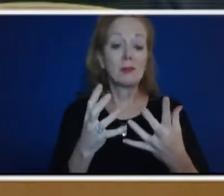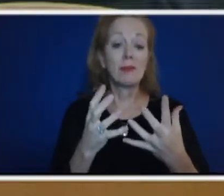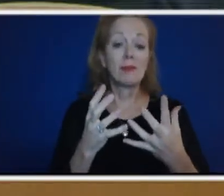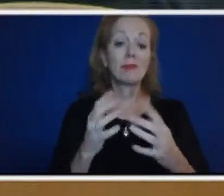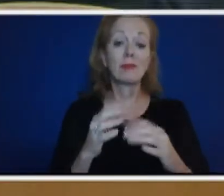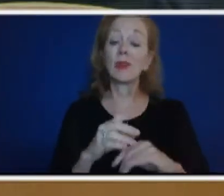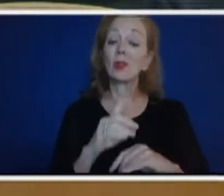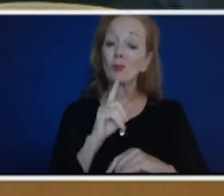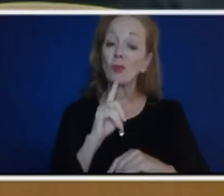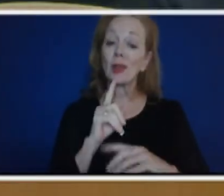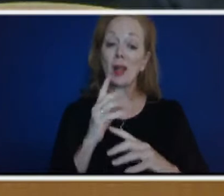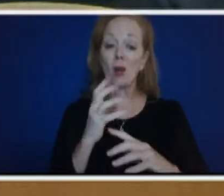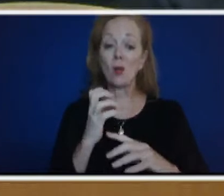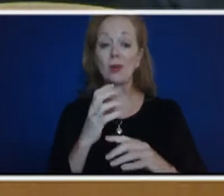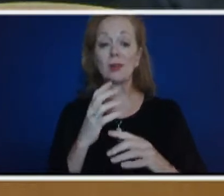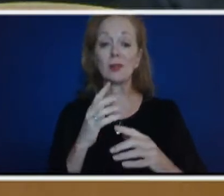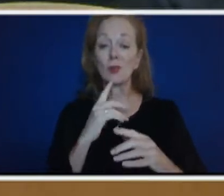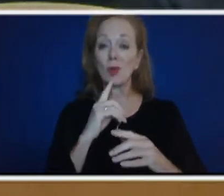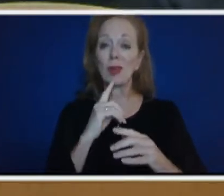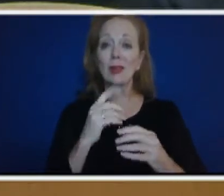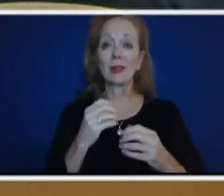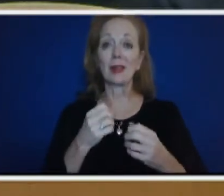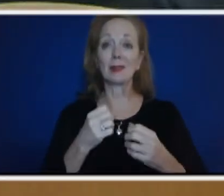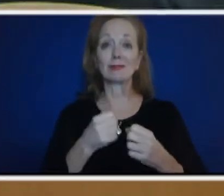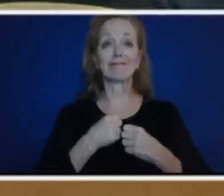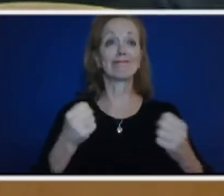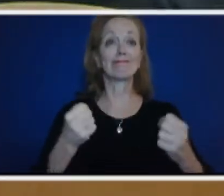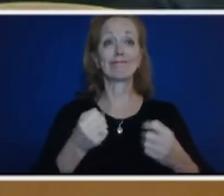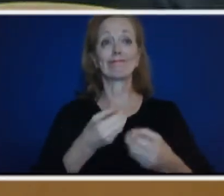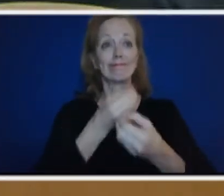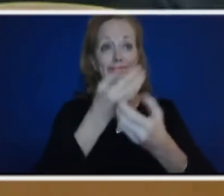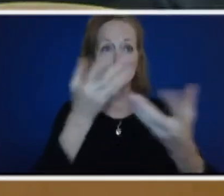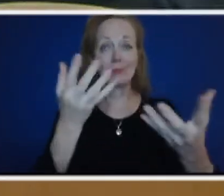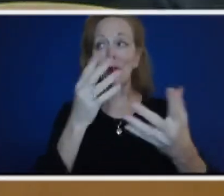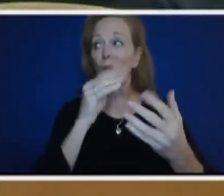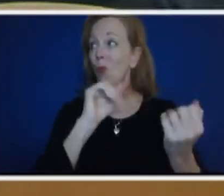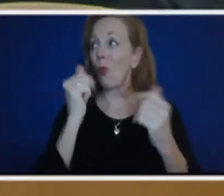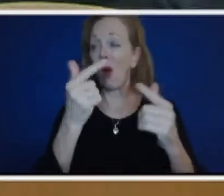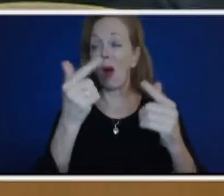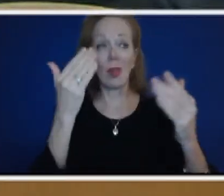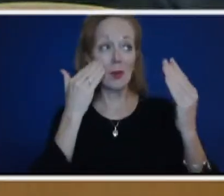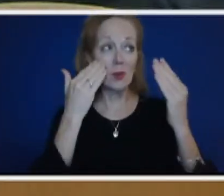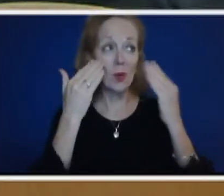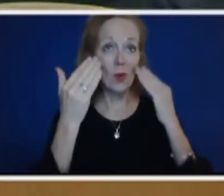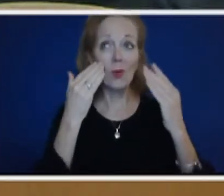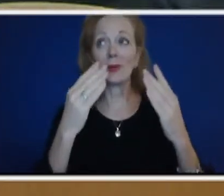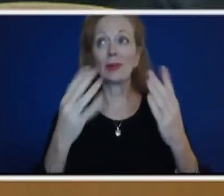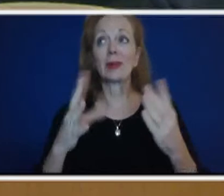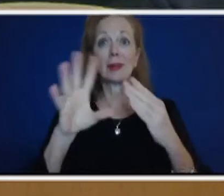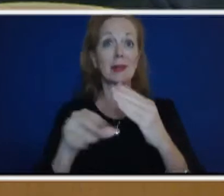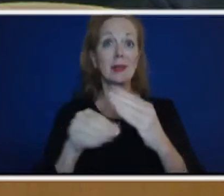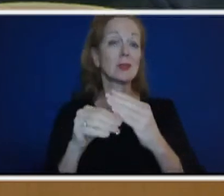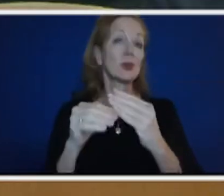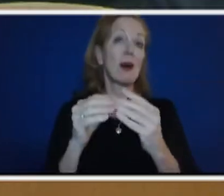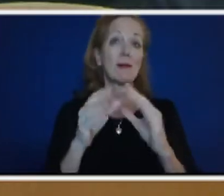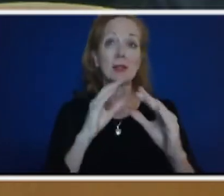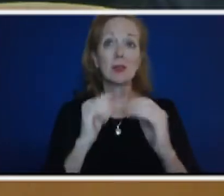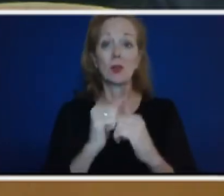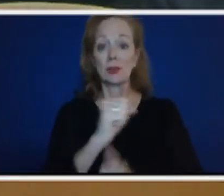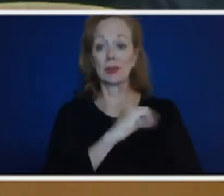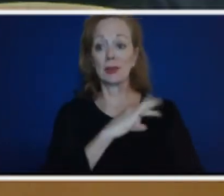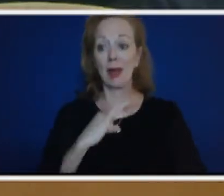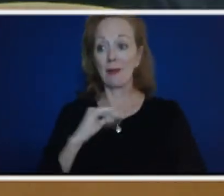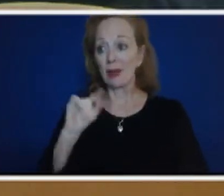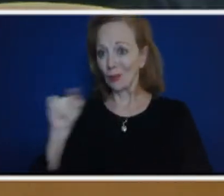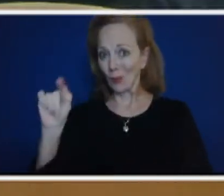frankly, we kind of wanted this aired so everyone could hear as we have additional conversations maybe with staff and get feedback from you all, and we